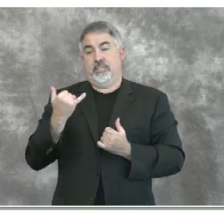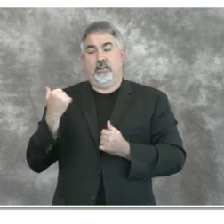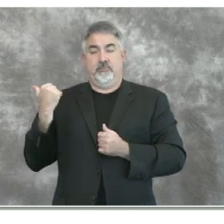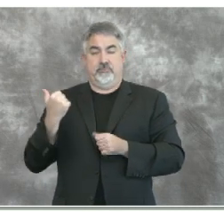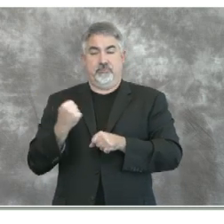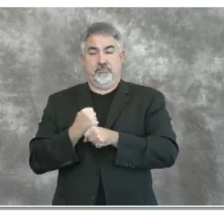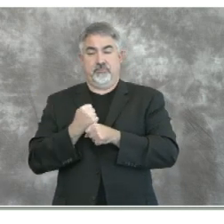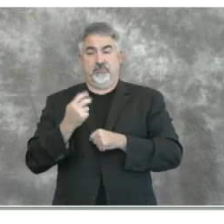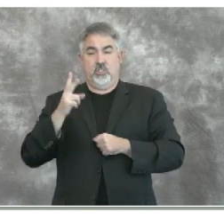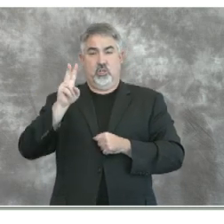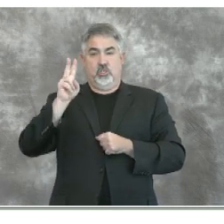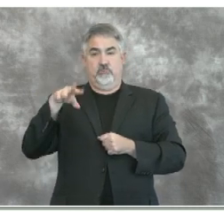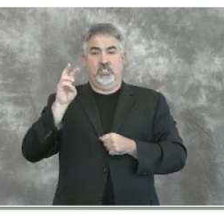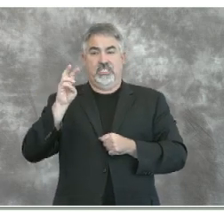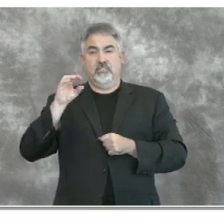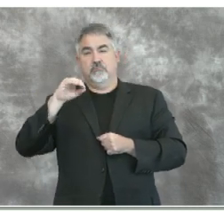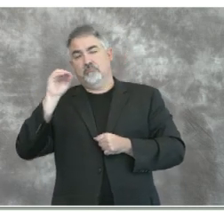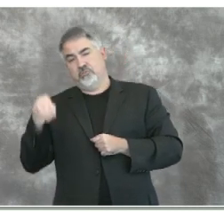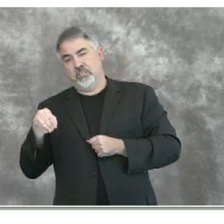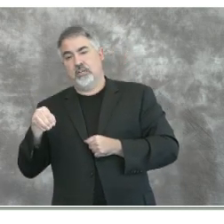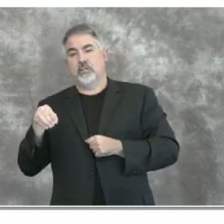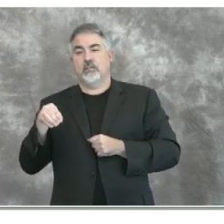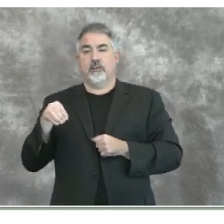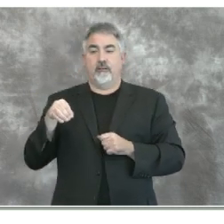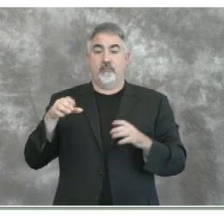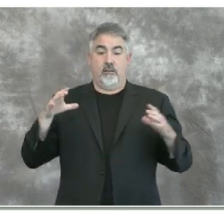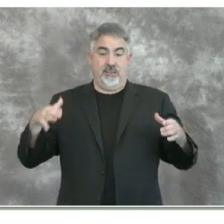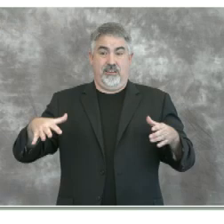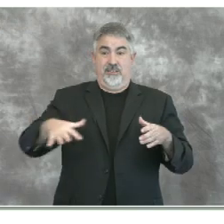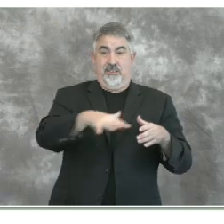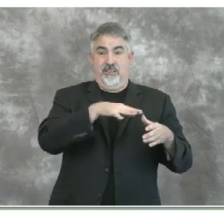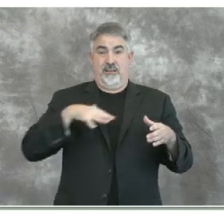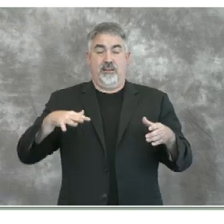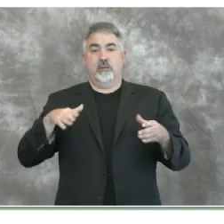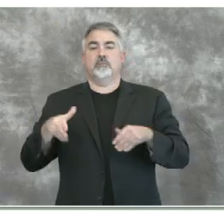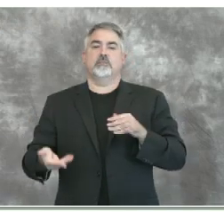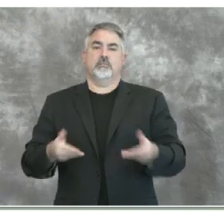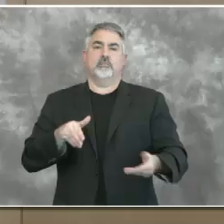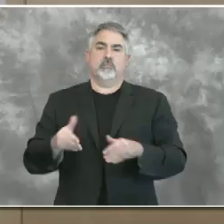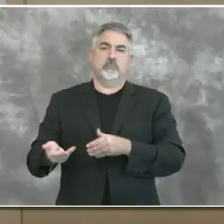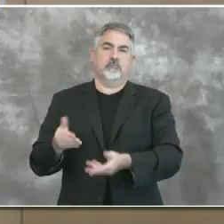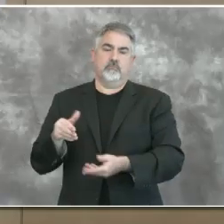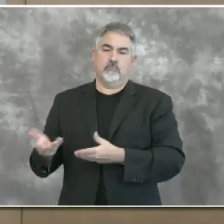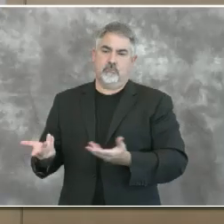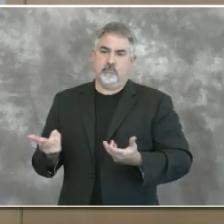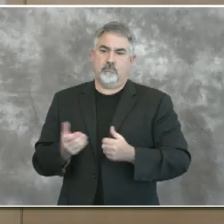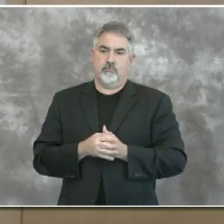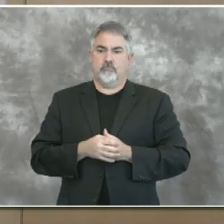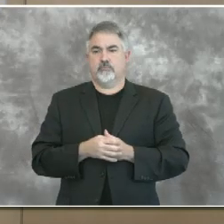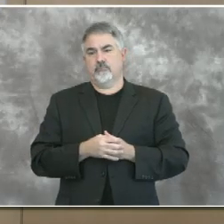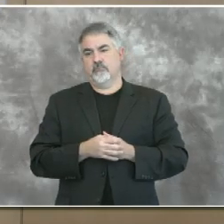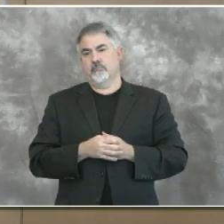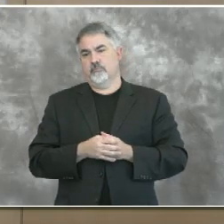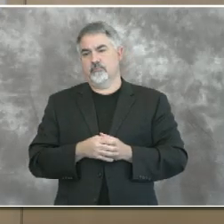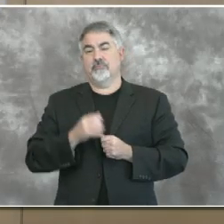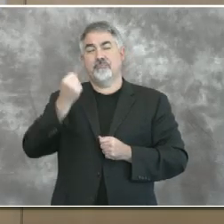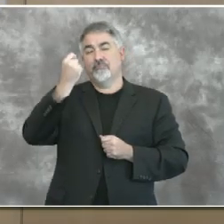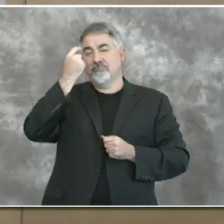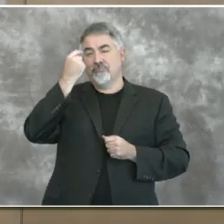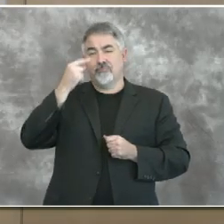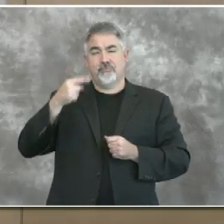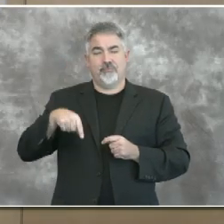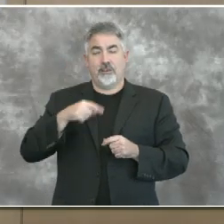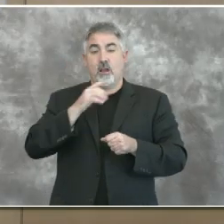2 of this total number had underlying medical conditions, which is one reason that we have, from the beginning of